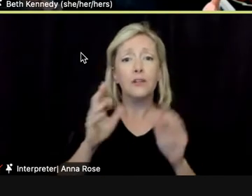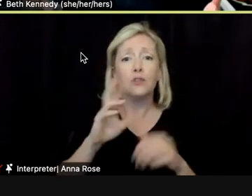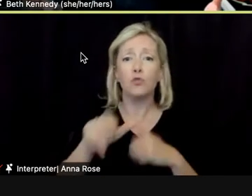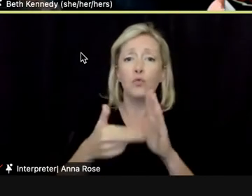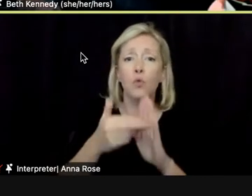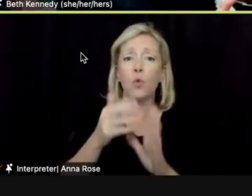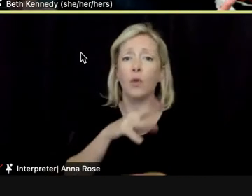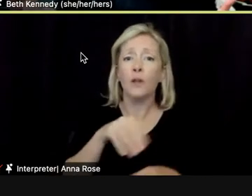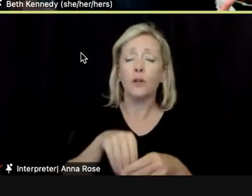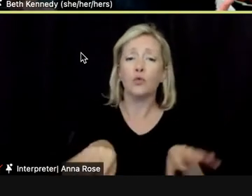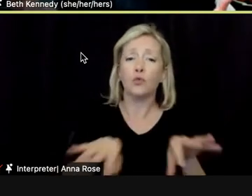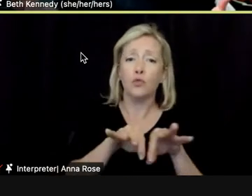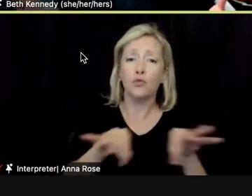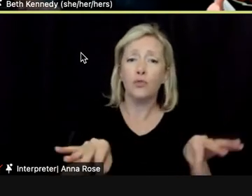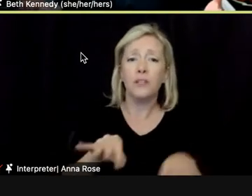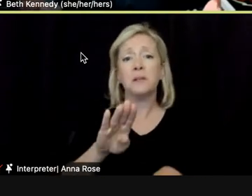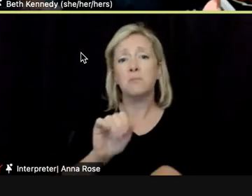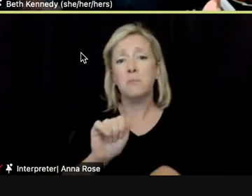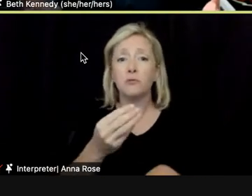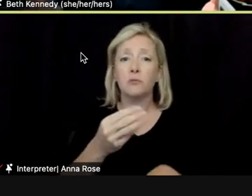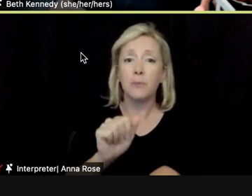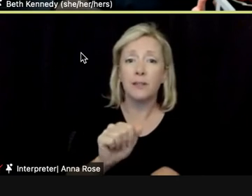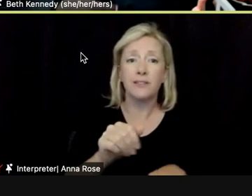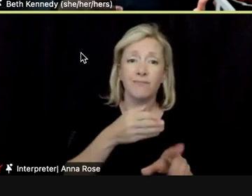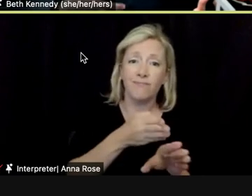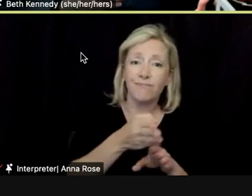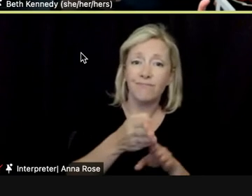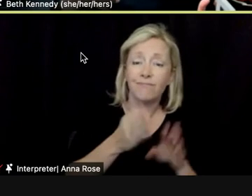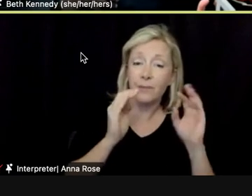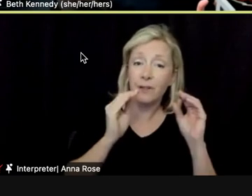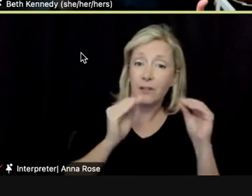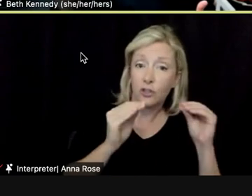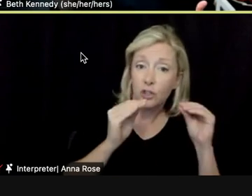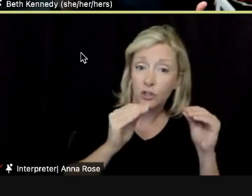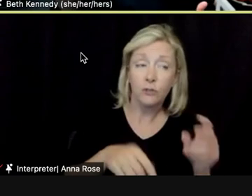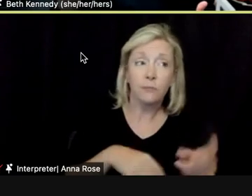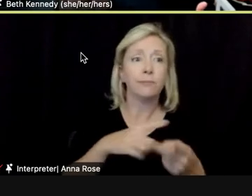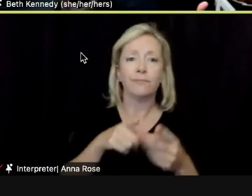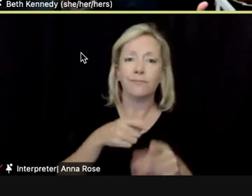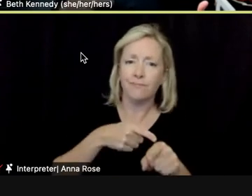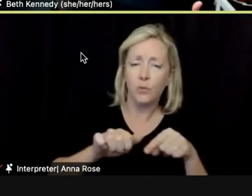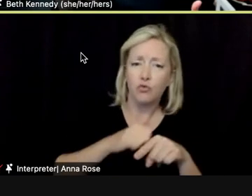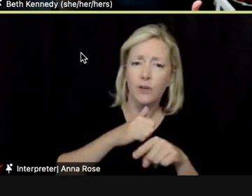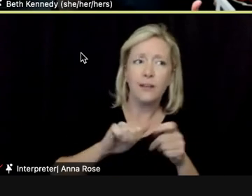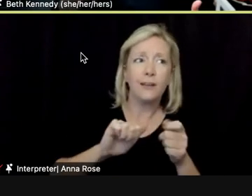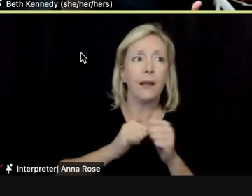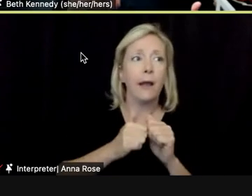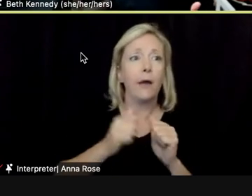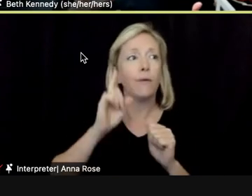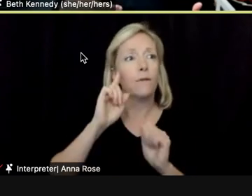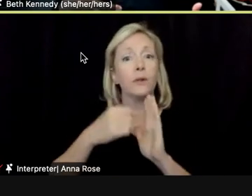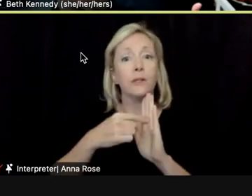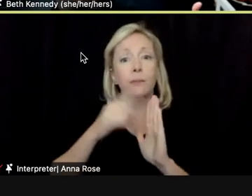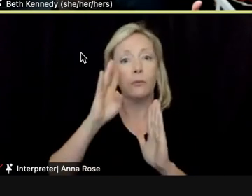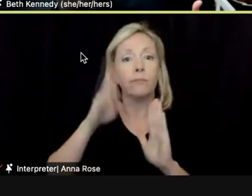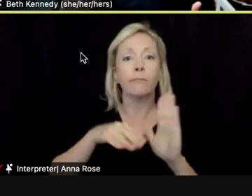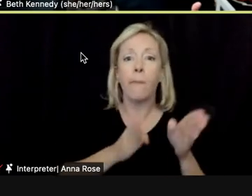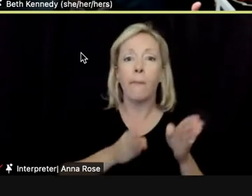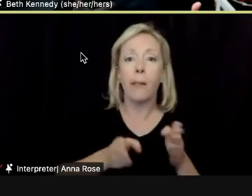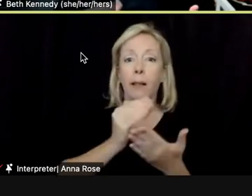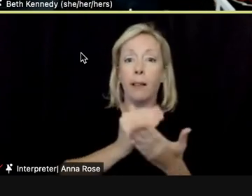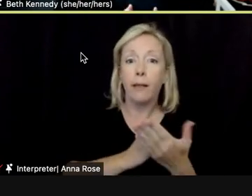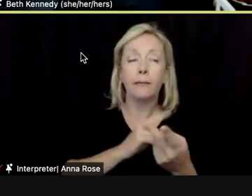level education. Teachers have training in lesson planning and curriculum